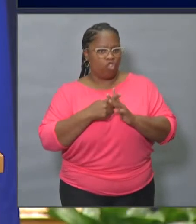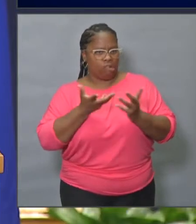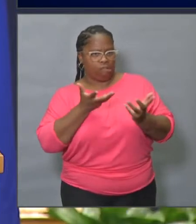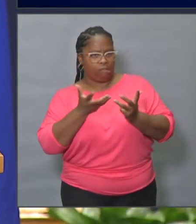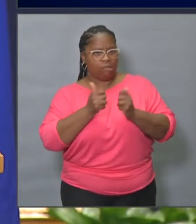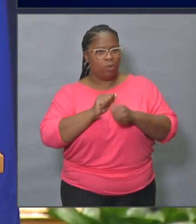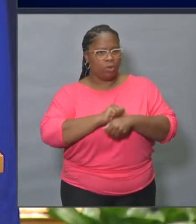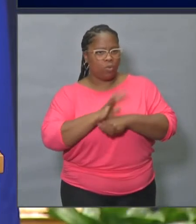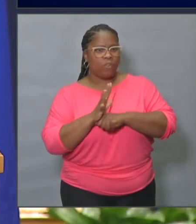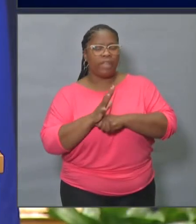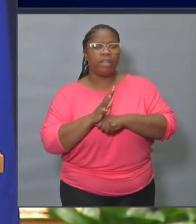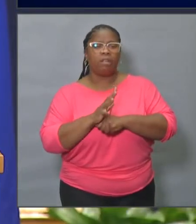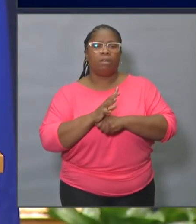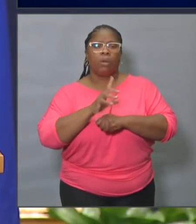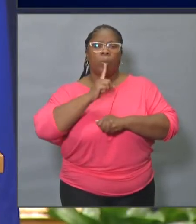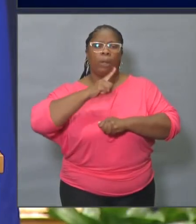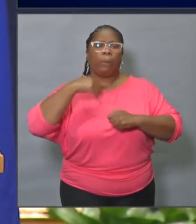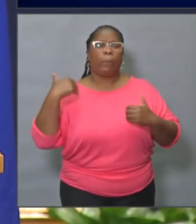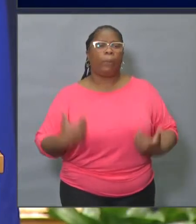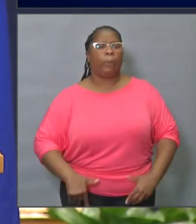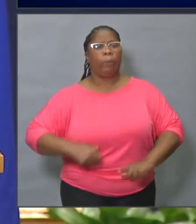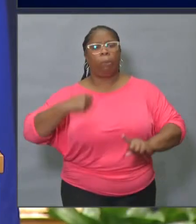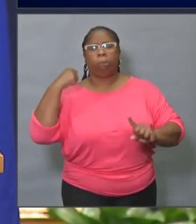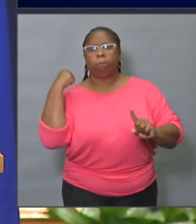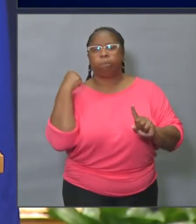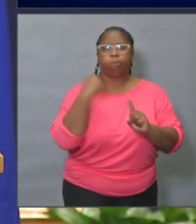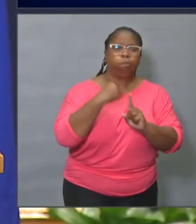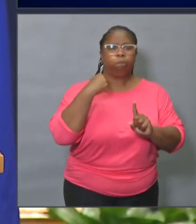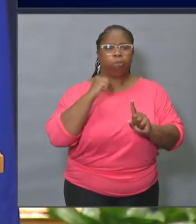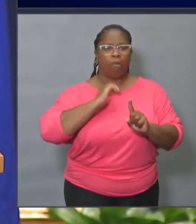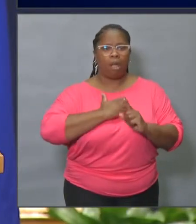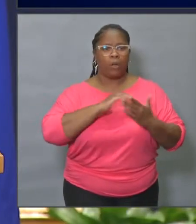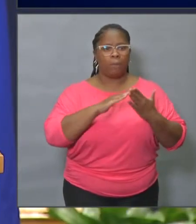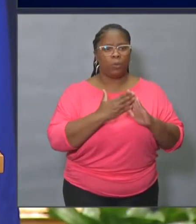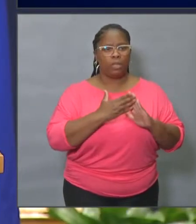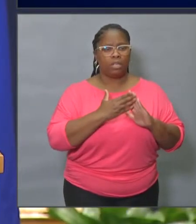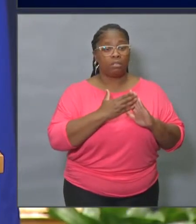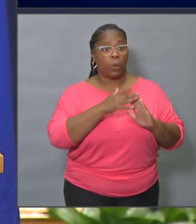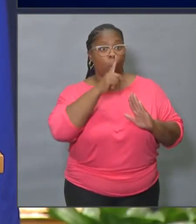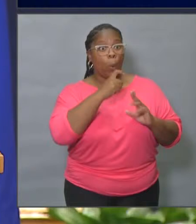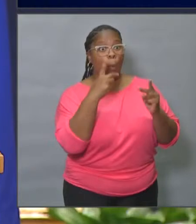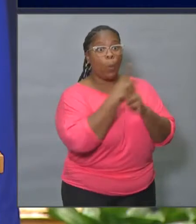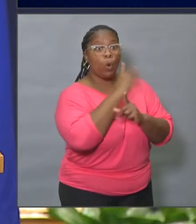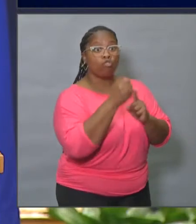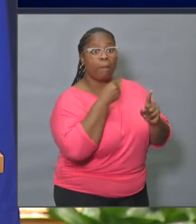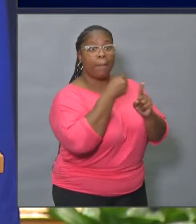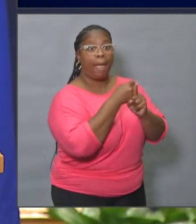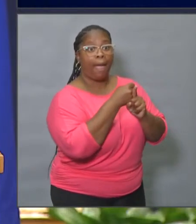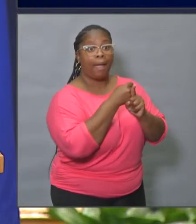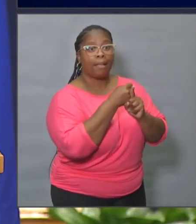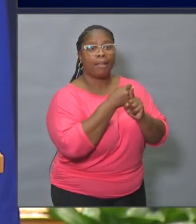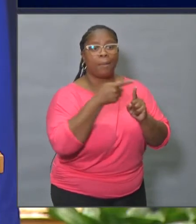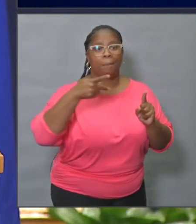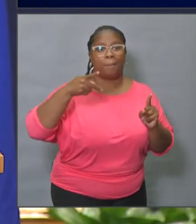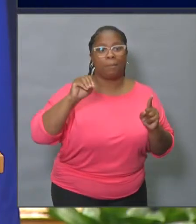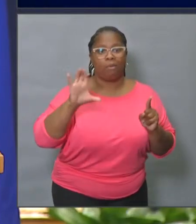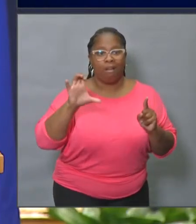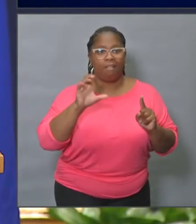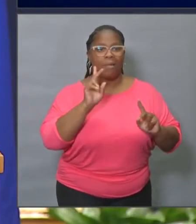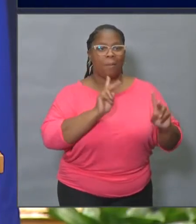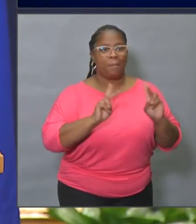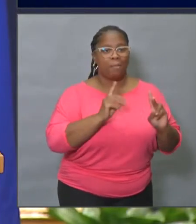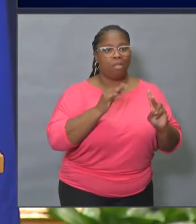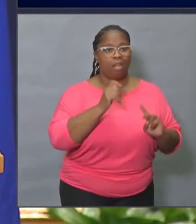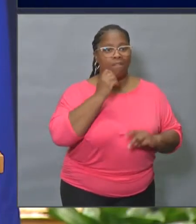this is hard-hitting for our communities, and the hardest particularly hit are those people of color. Whereas the national unemployment rate for